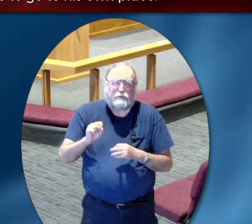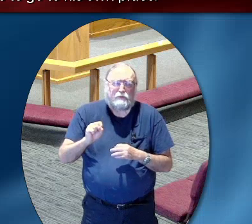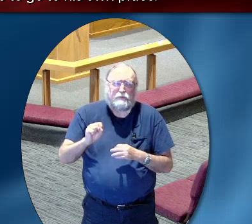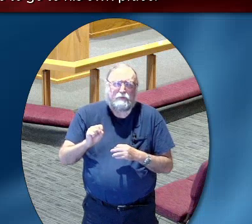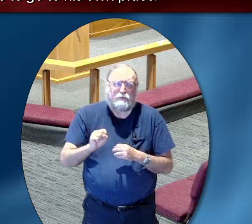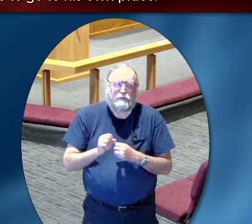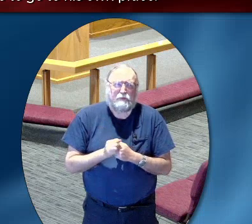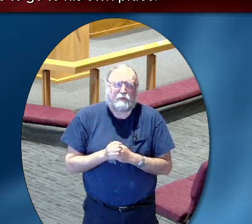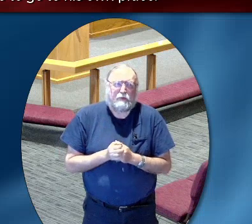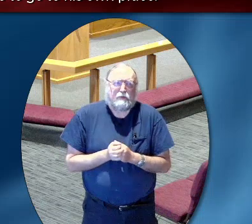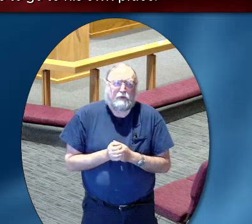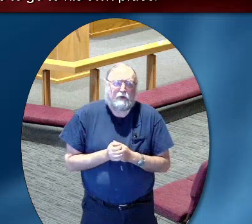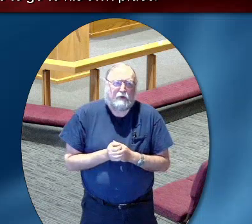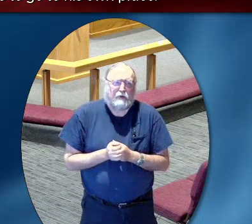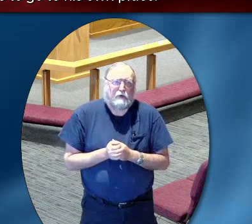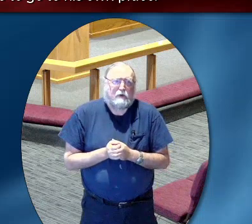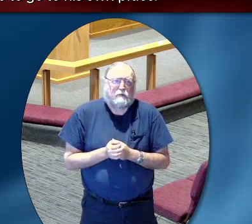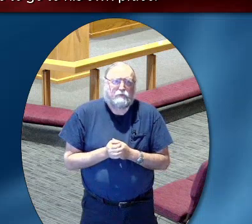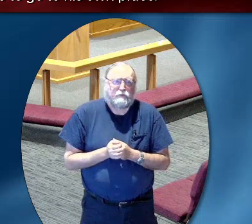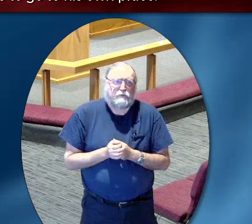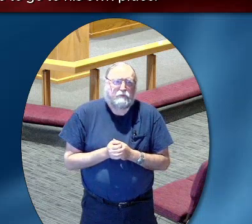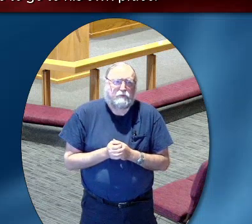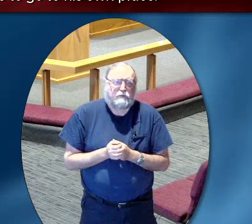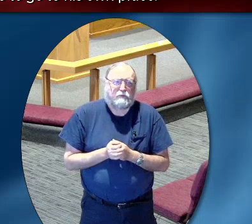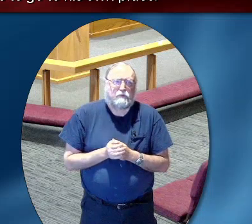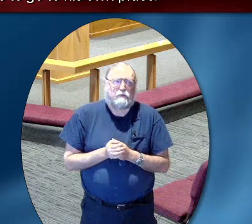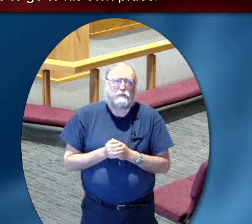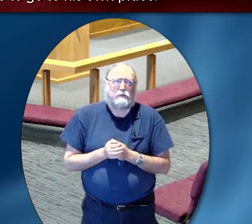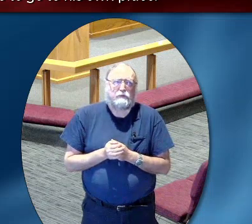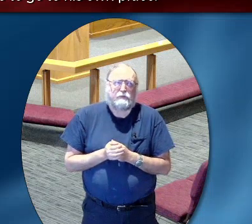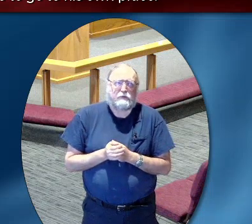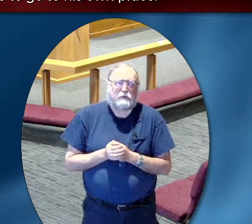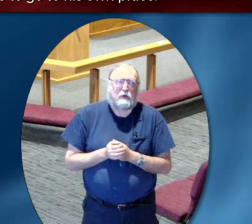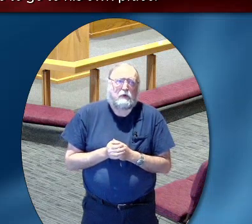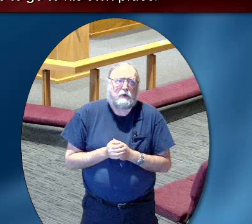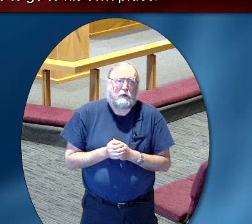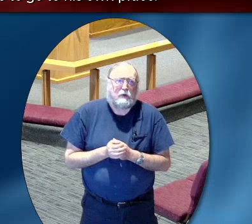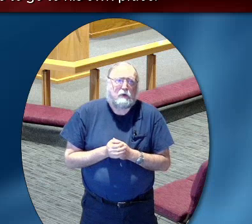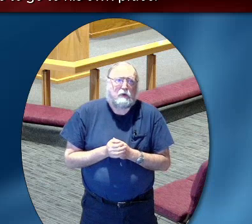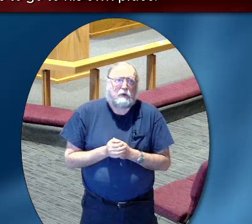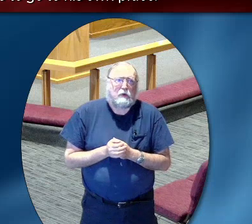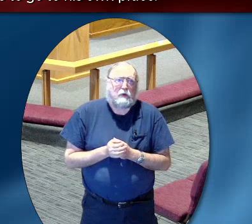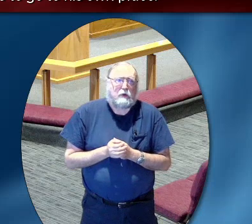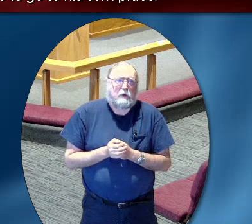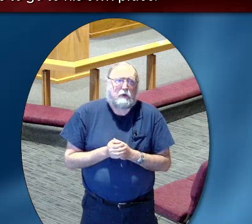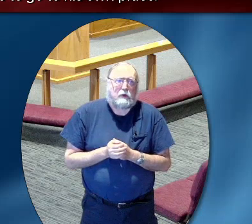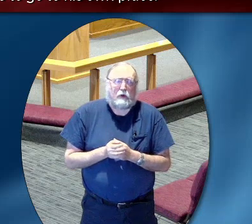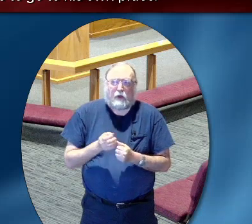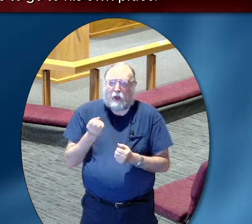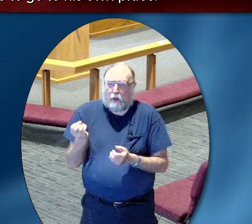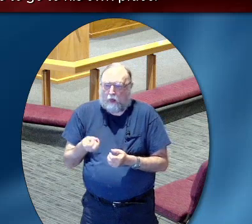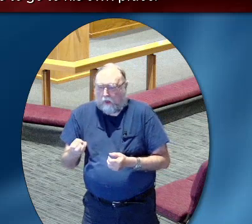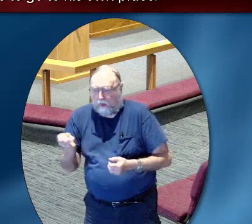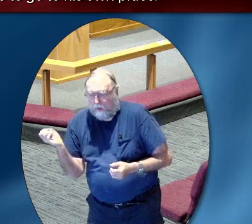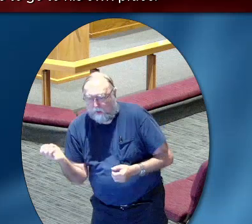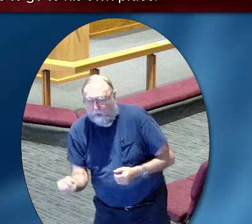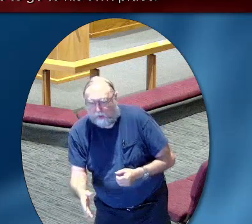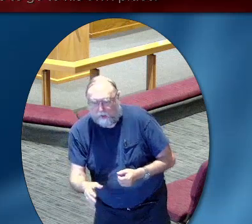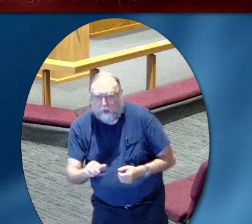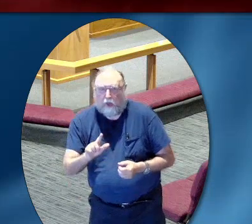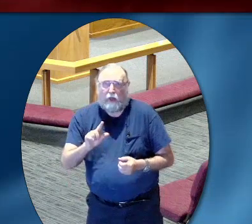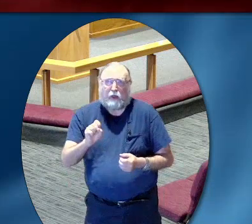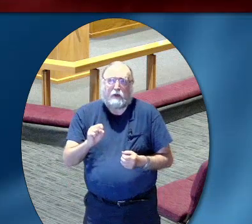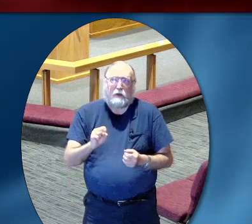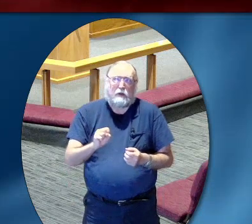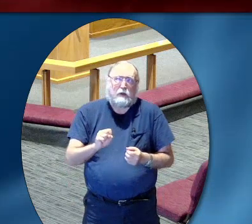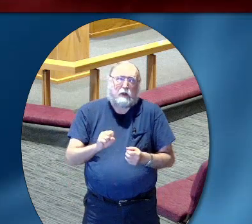from which Judas turned aside to go to his own place. And they cast lots for them, and the lot